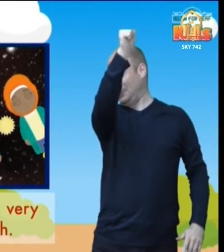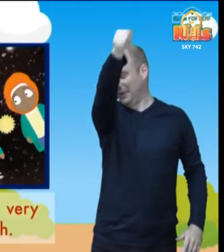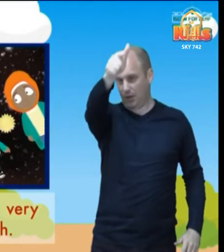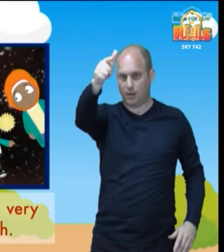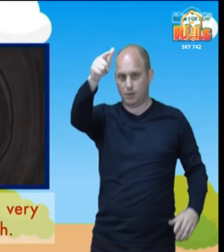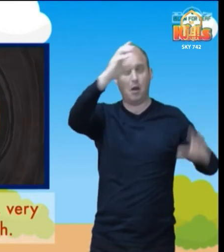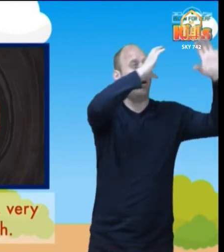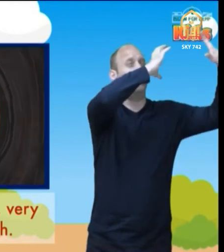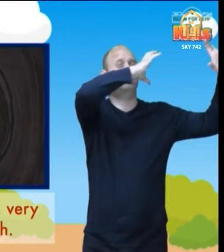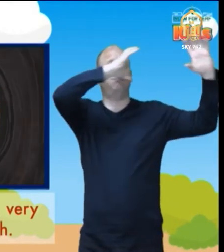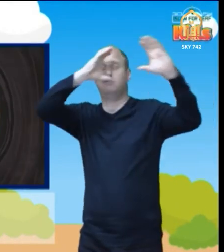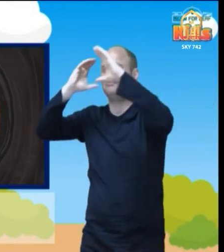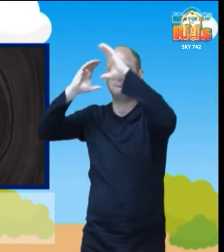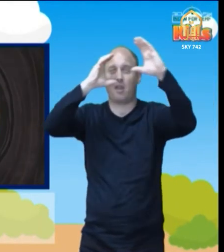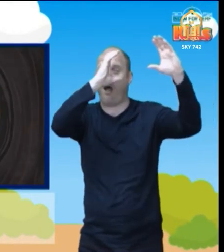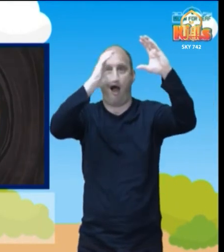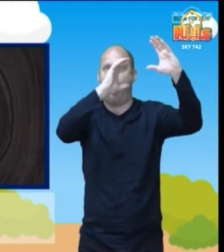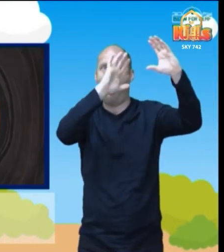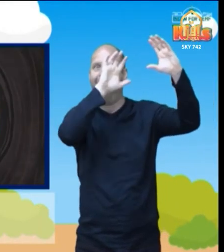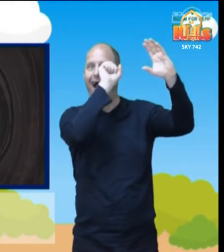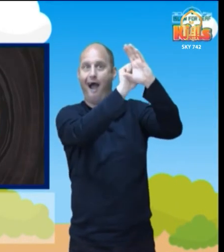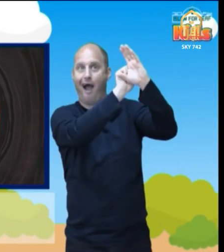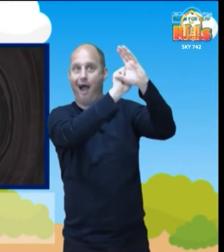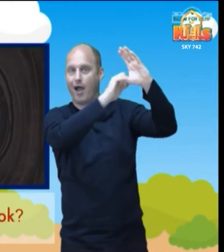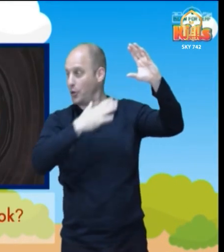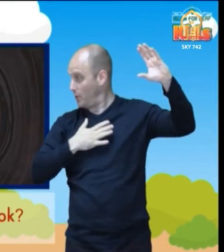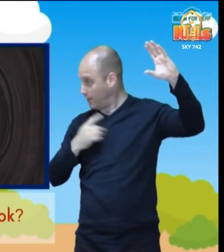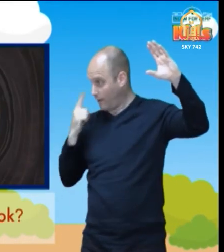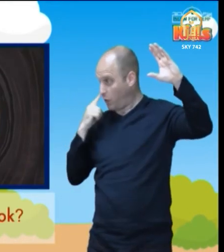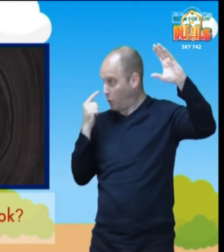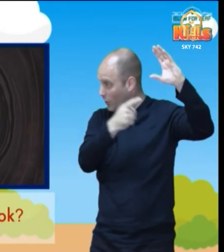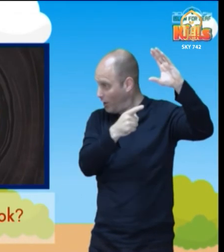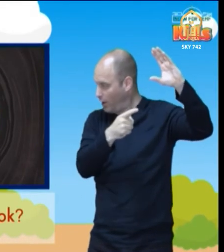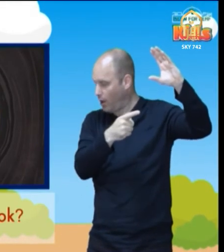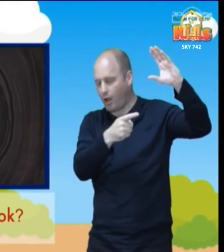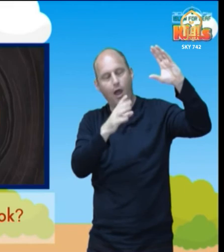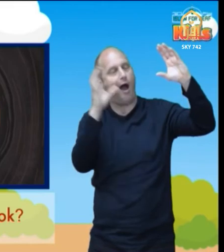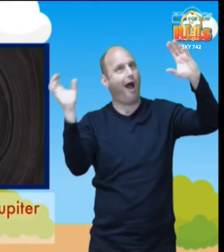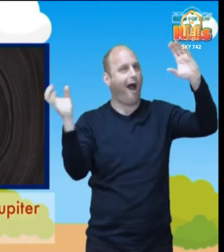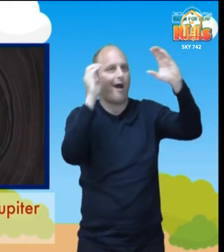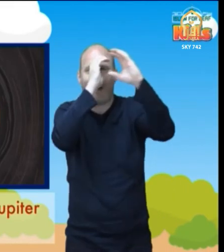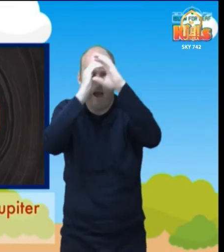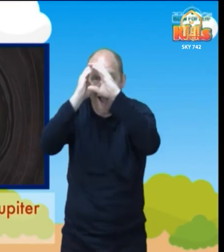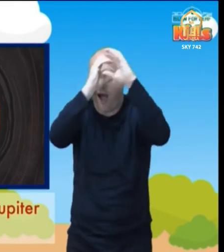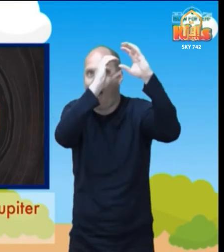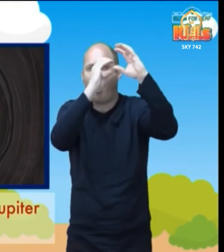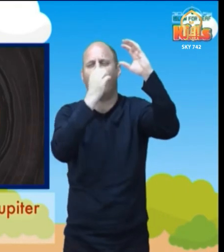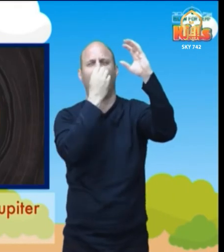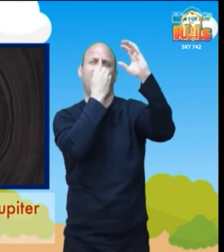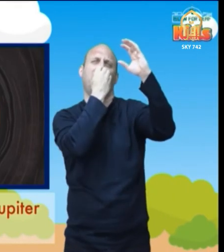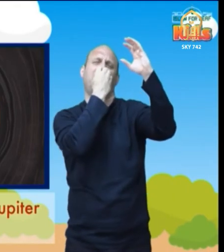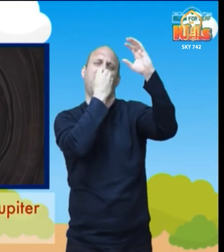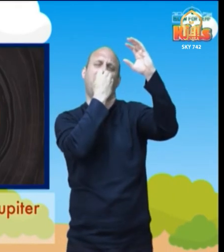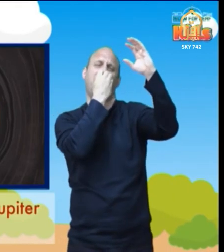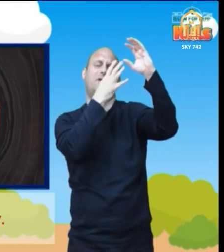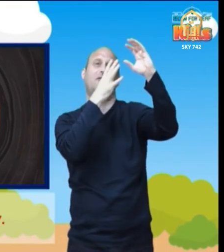us. I found it. Would you like to look? Wow, how